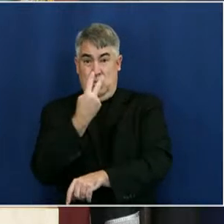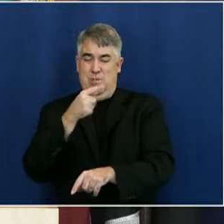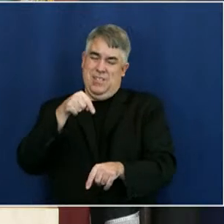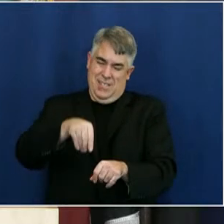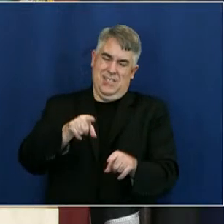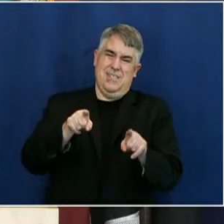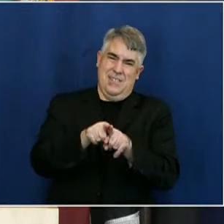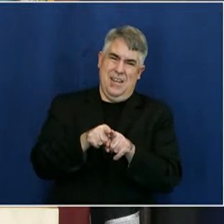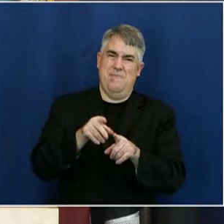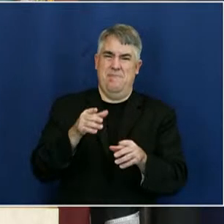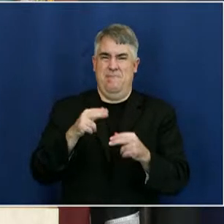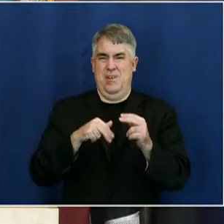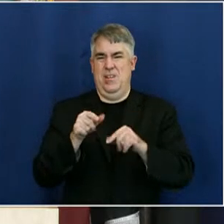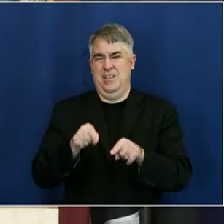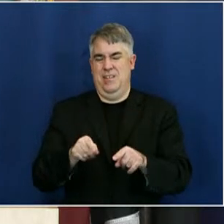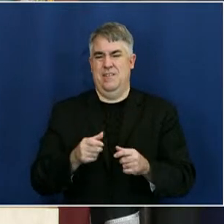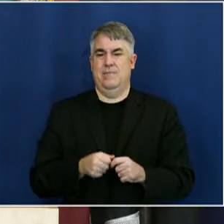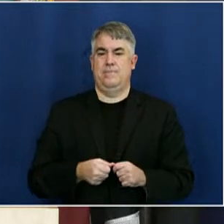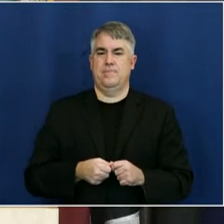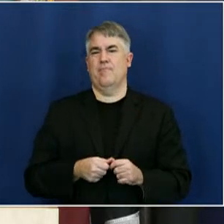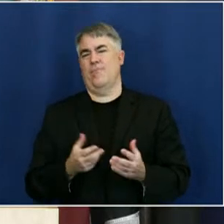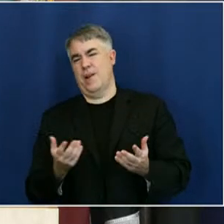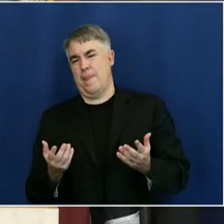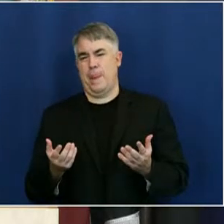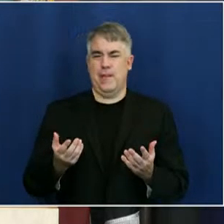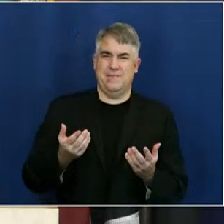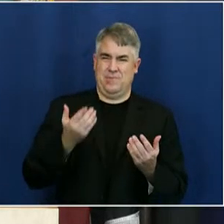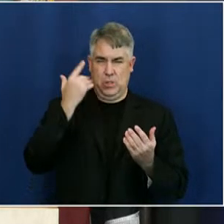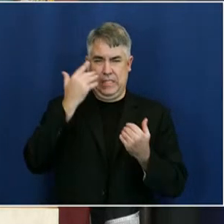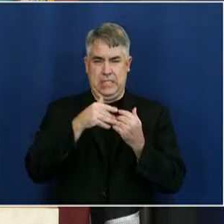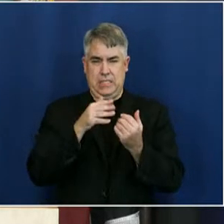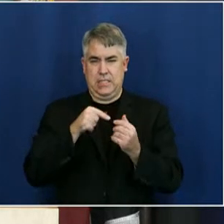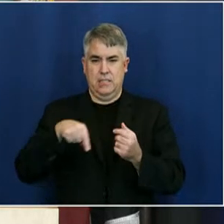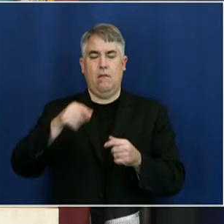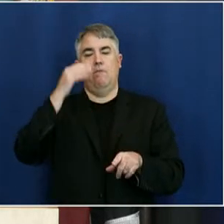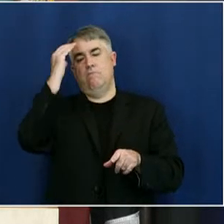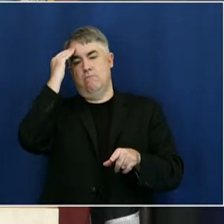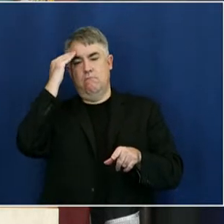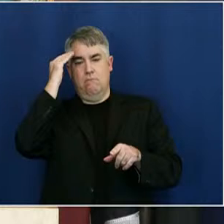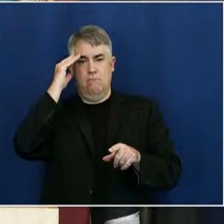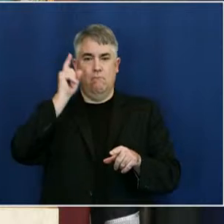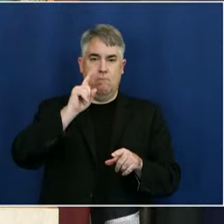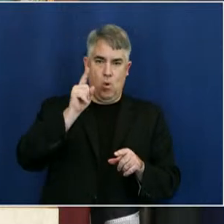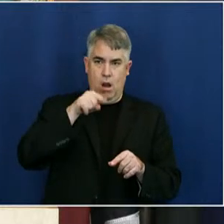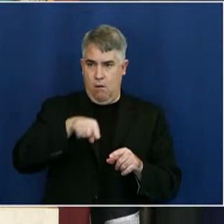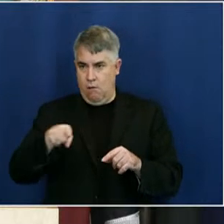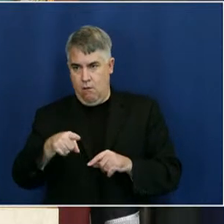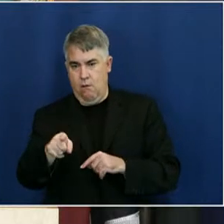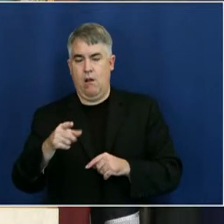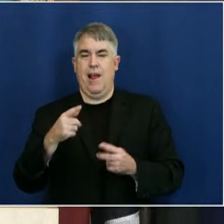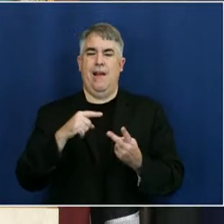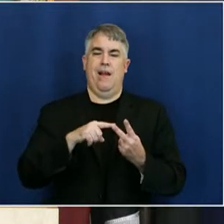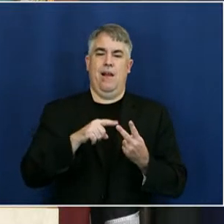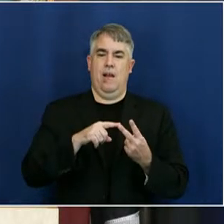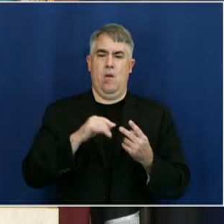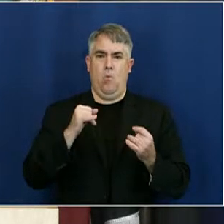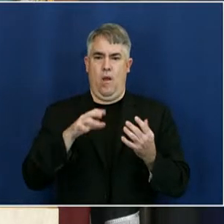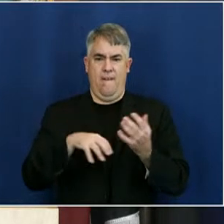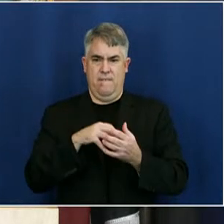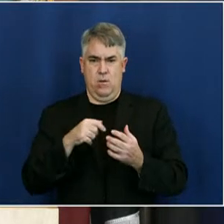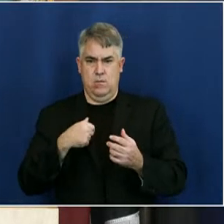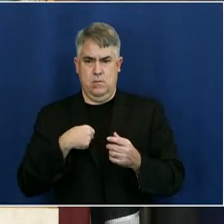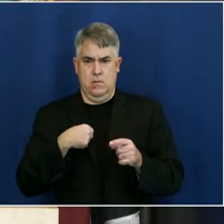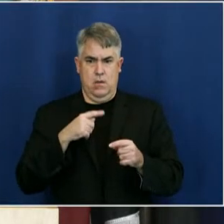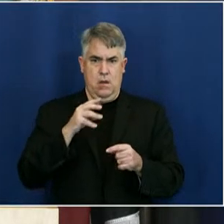convenient, easier, and they'll be familiar with that location, and then they'll also be guaranteed that there'll be no confusion around which vaccine they